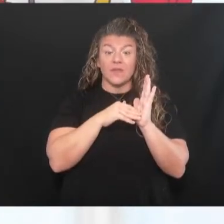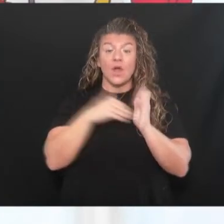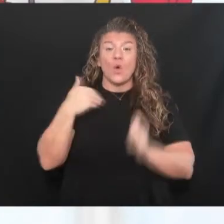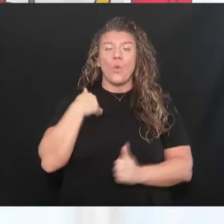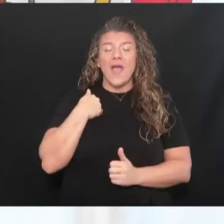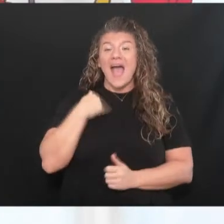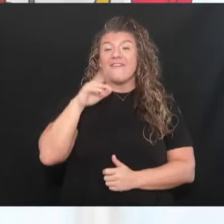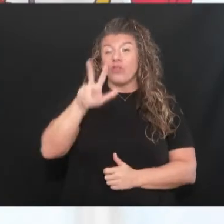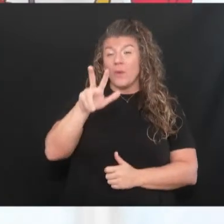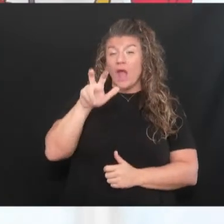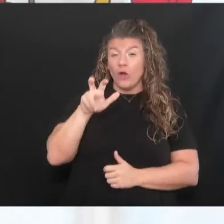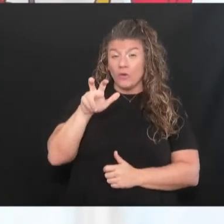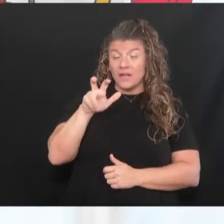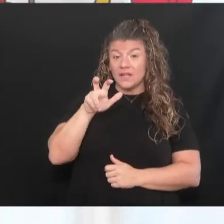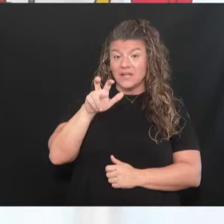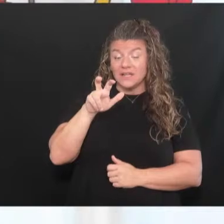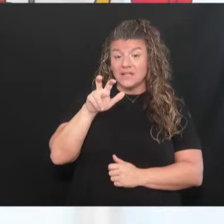have